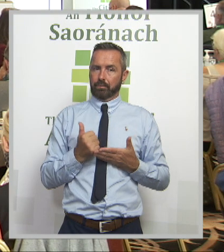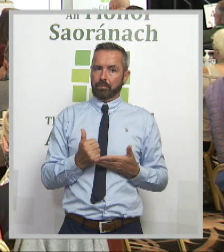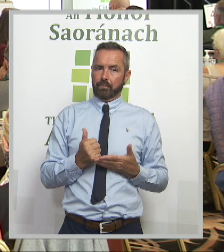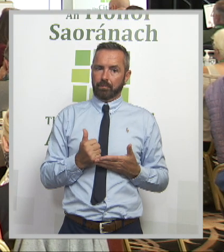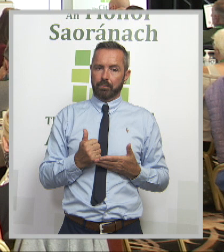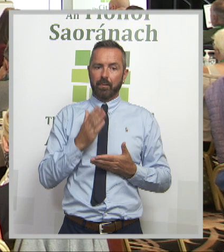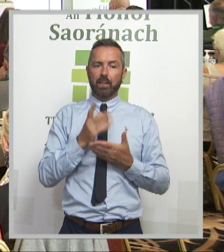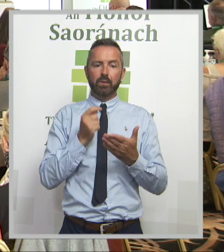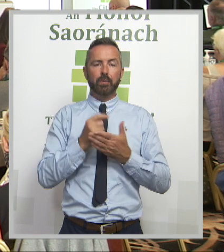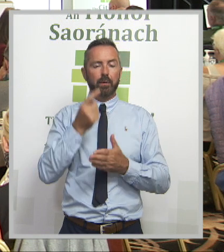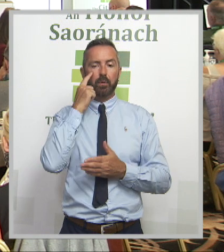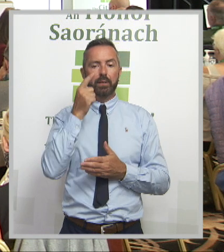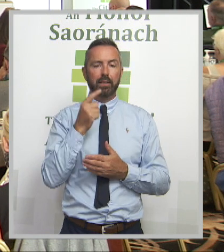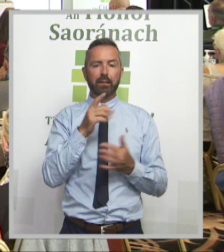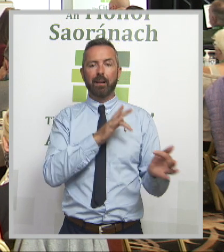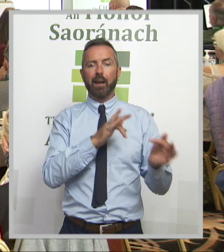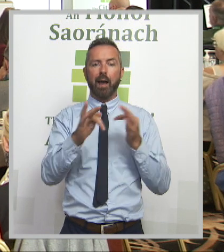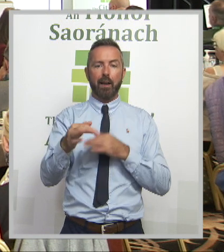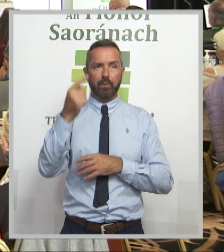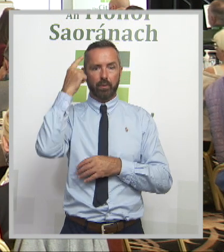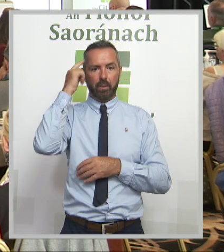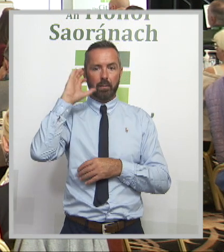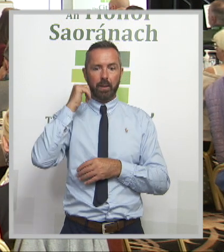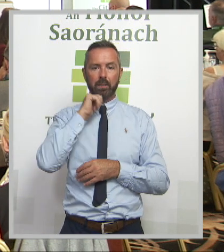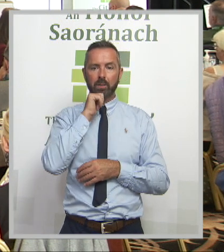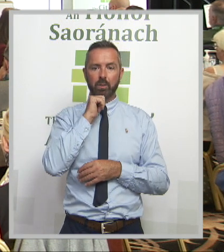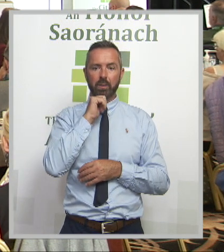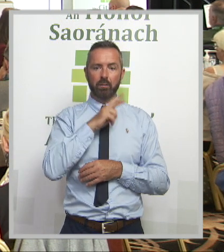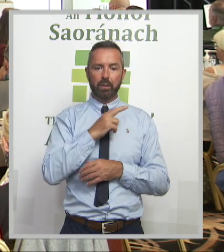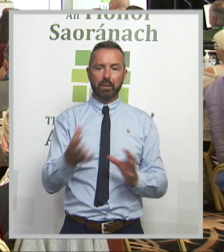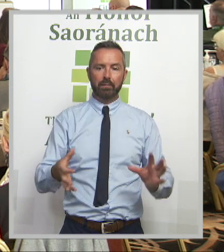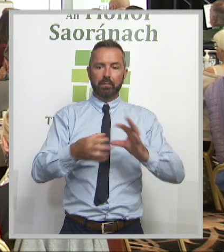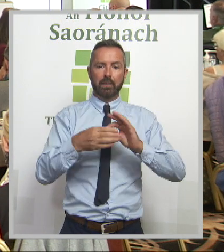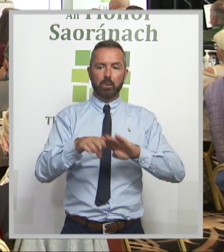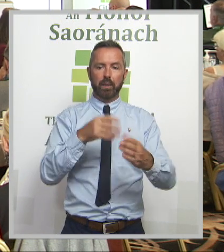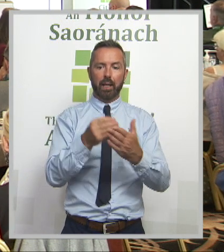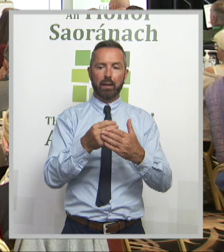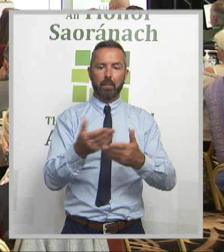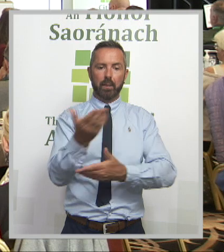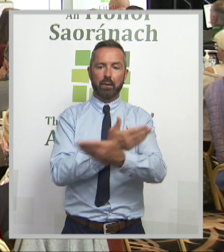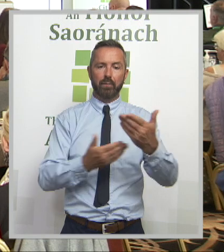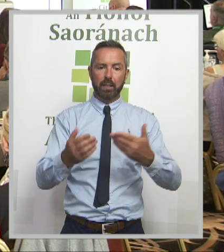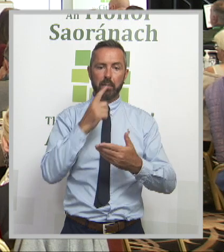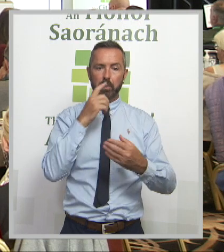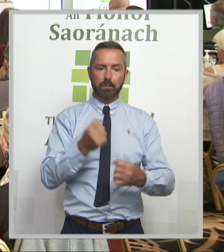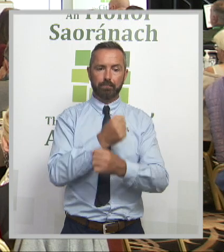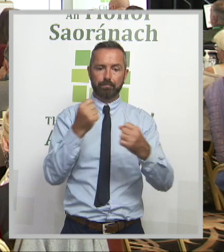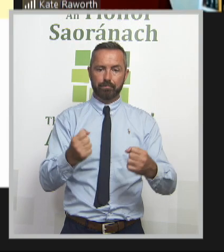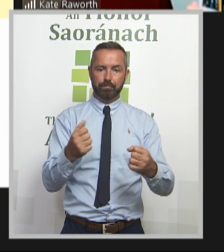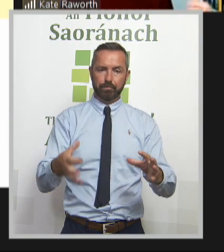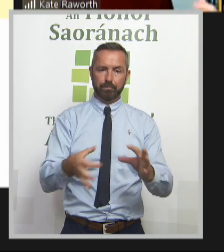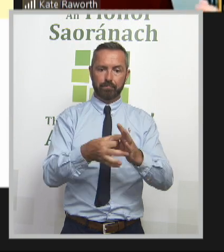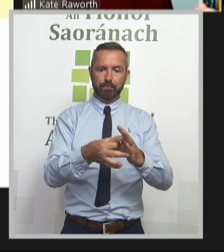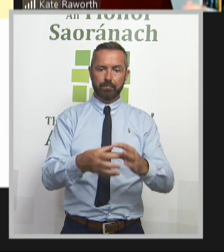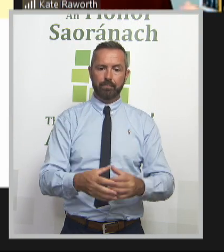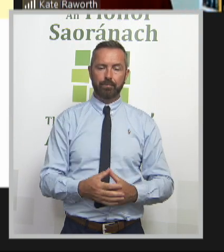though we sometimes see it as an afterthought because it doesn't usually come into our economic conversations, but it underpins everything.